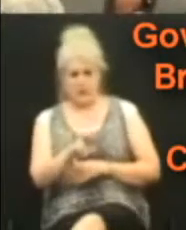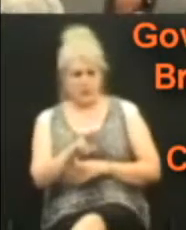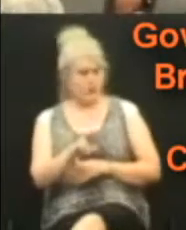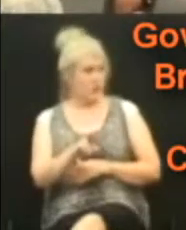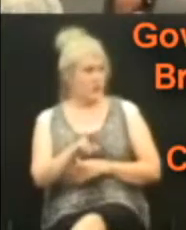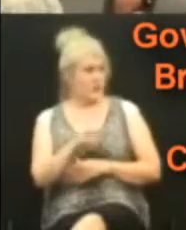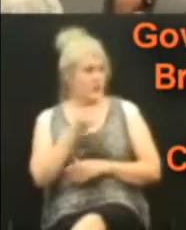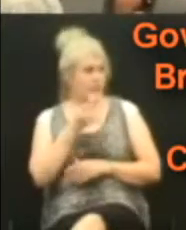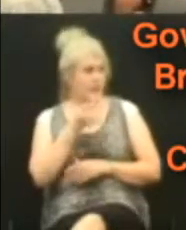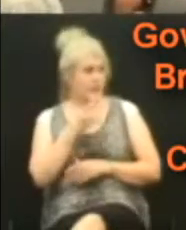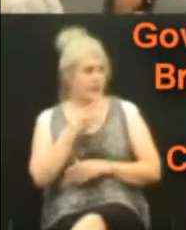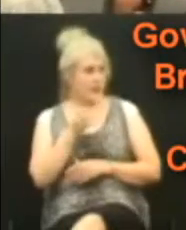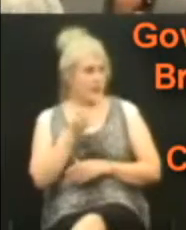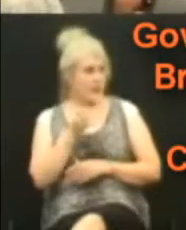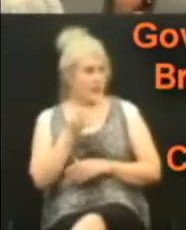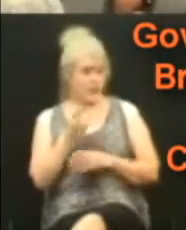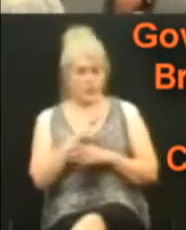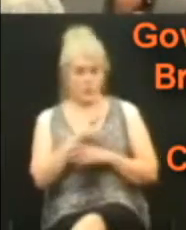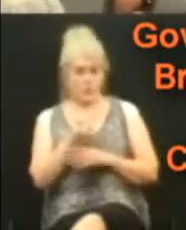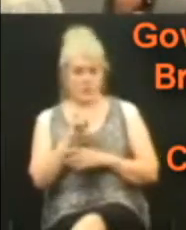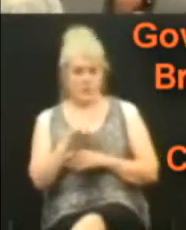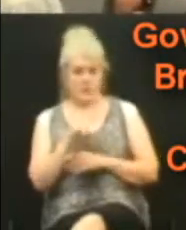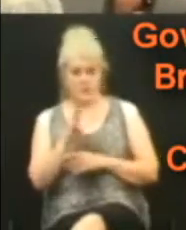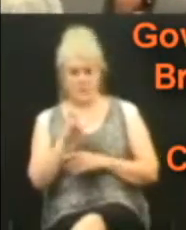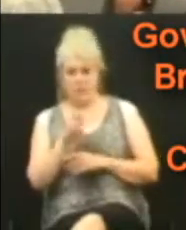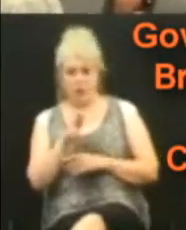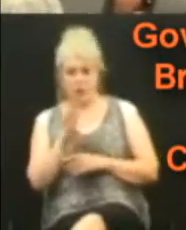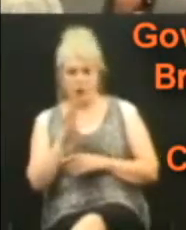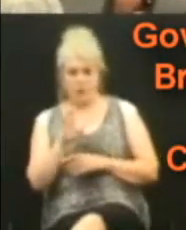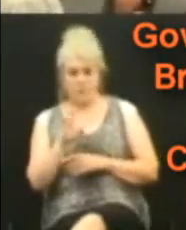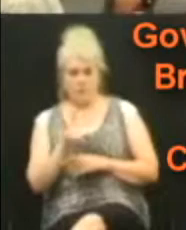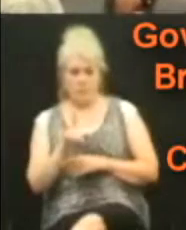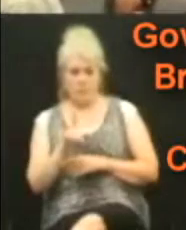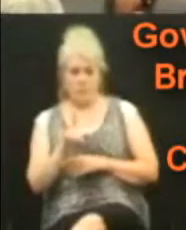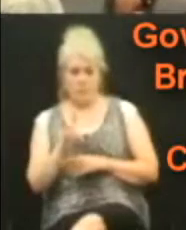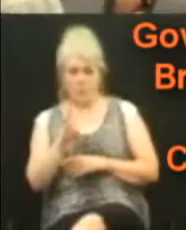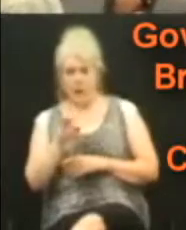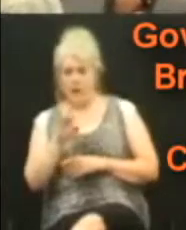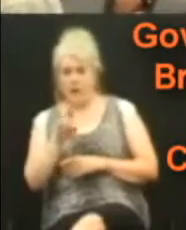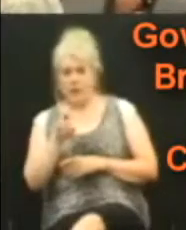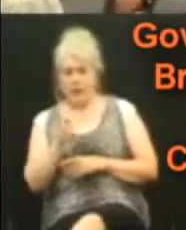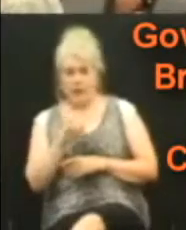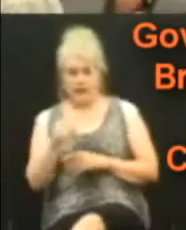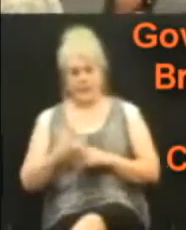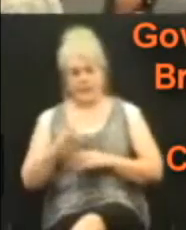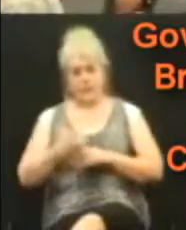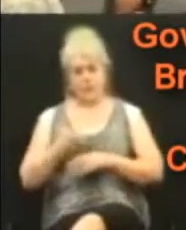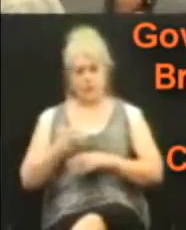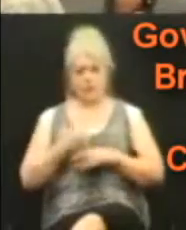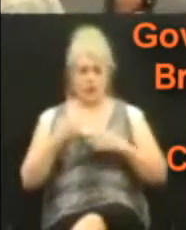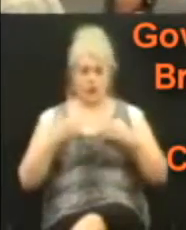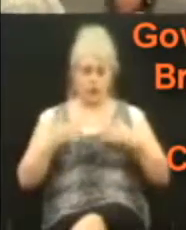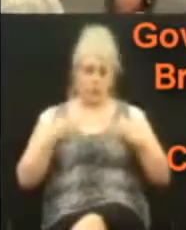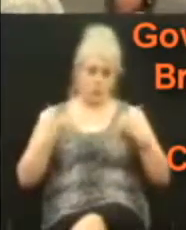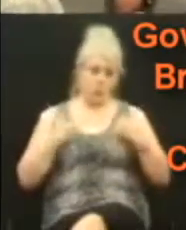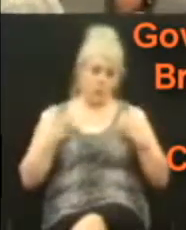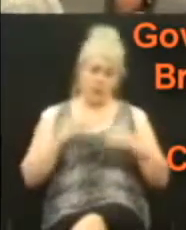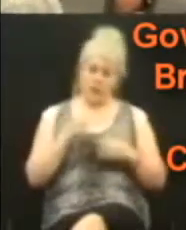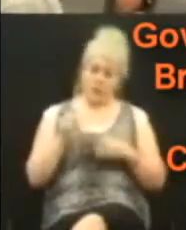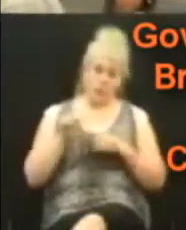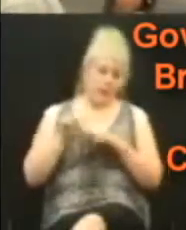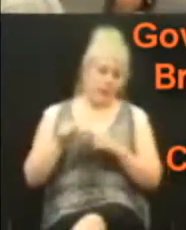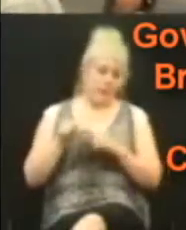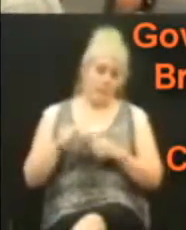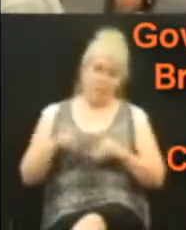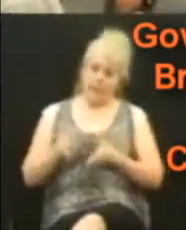course, the whole use of barbed wire and endangerment in youth. That's a good one. Done nothing about it except allow it.